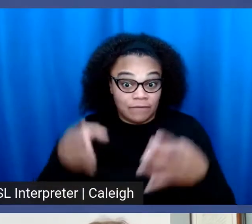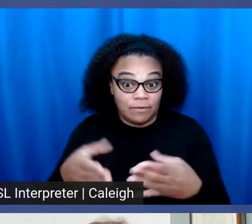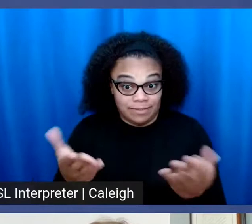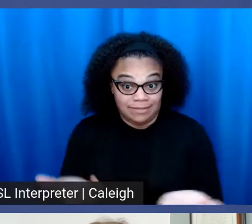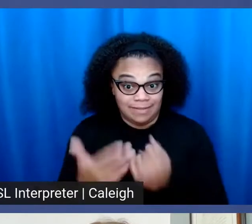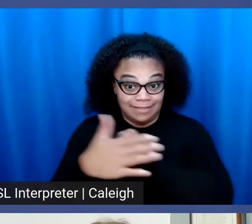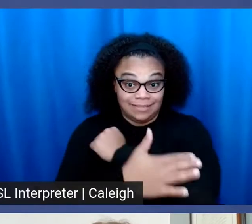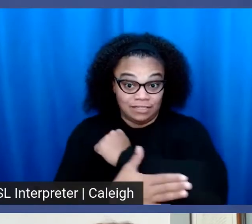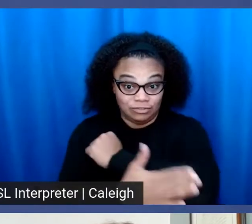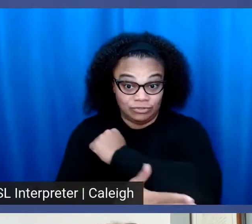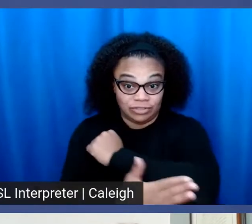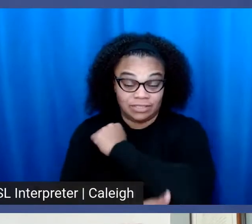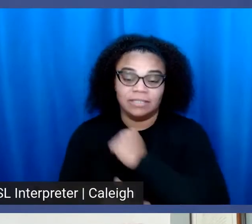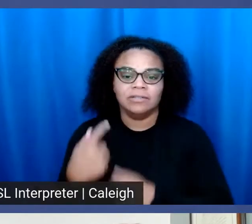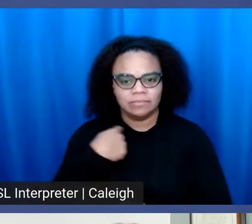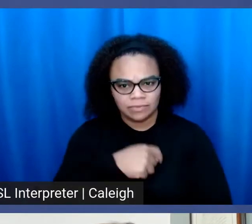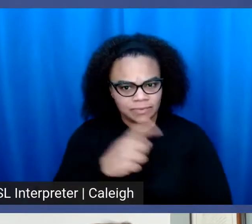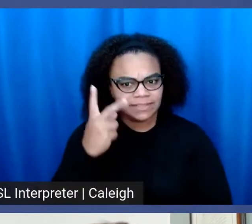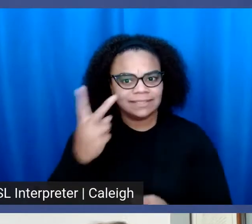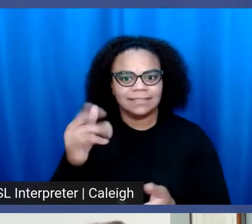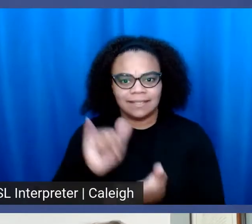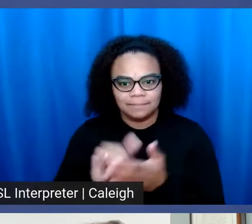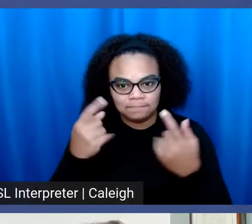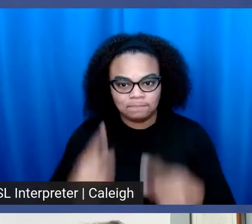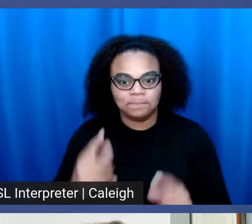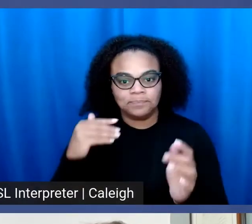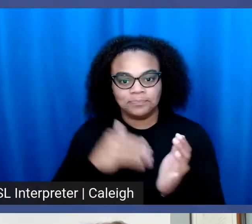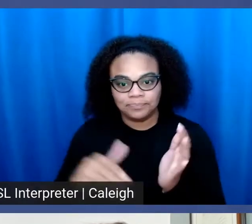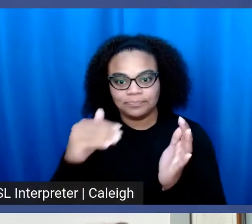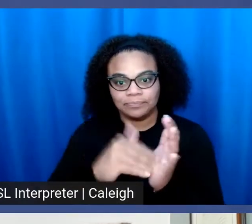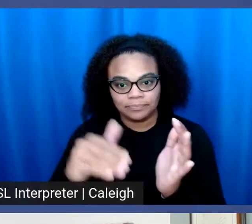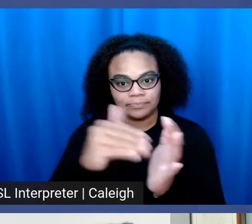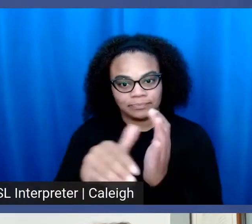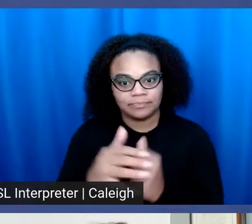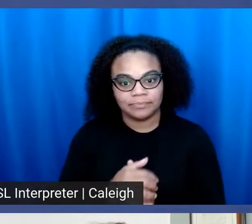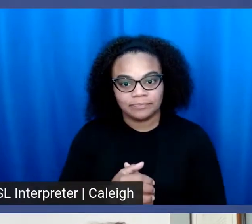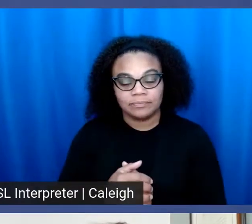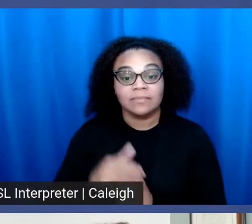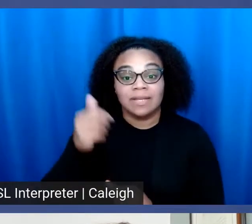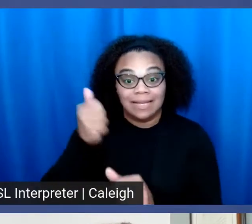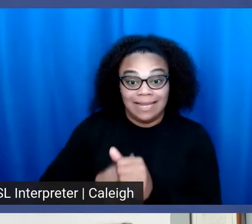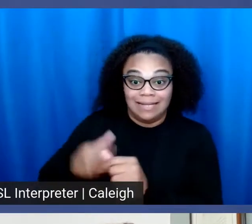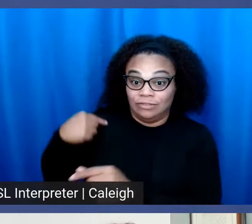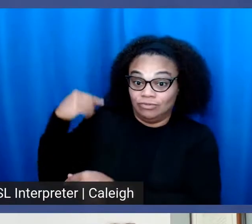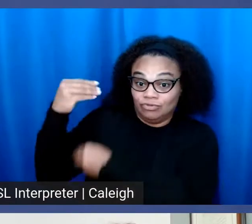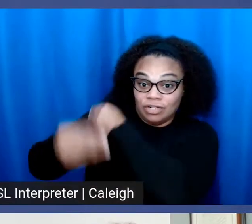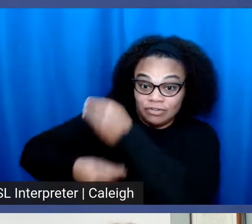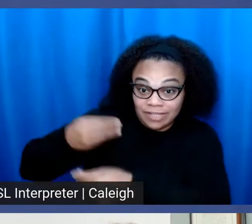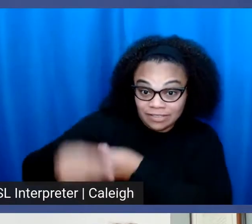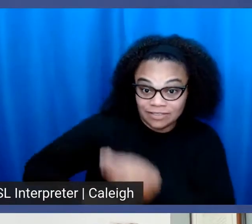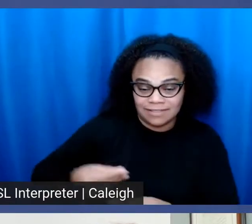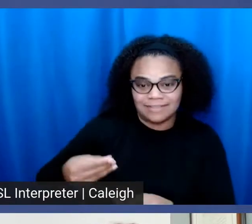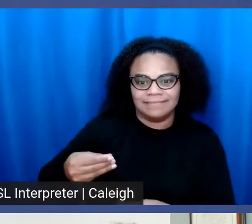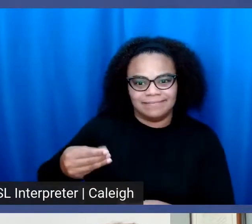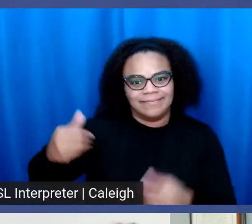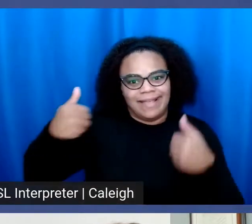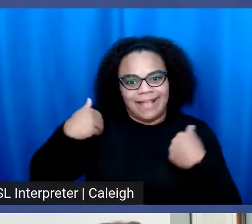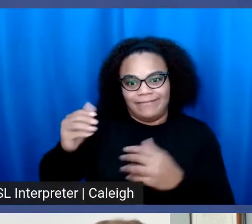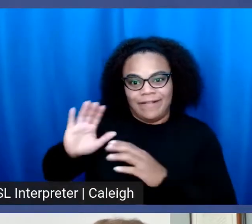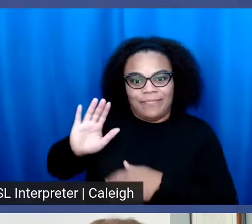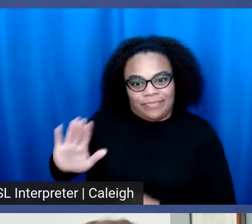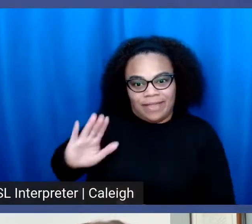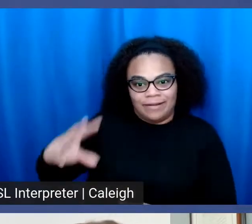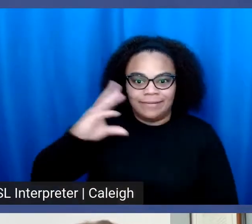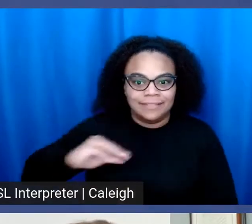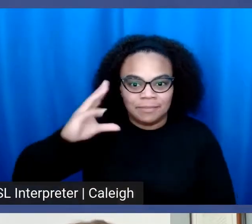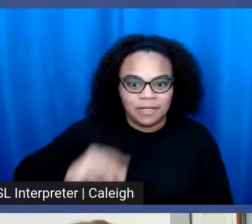see again and again. I think every generation has its experience of folks telling them what they can't read, what they better